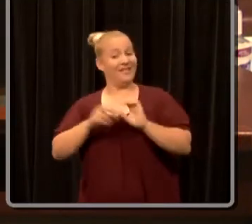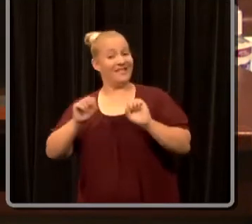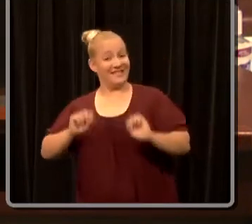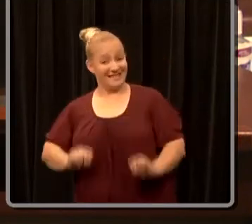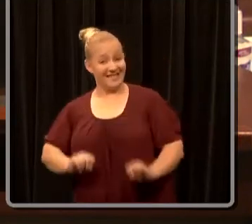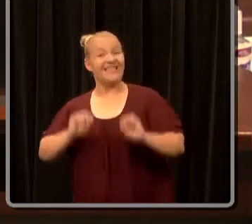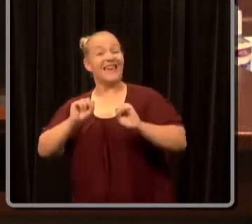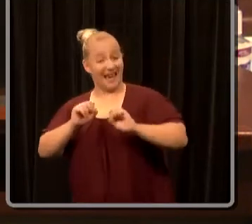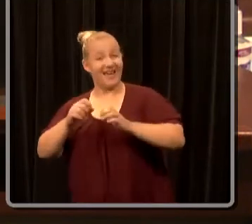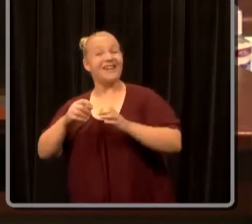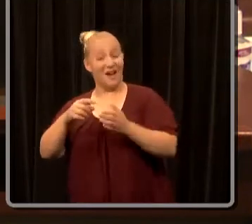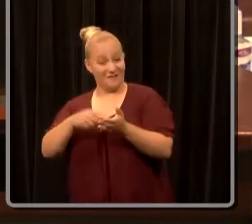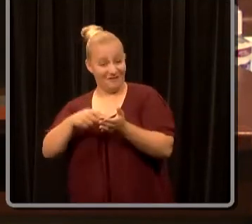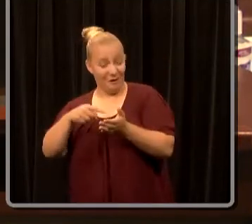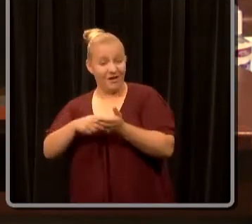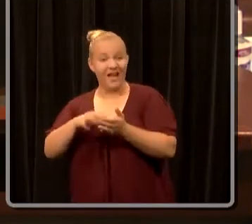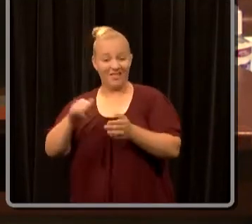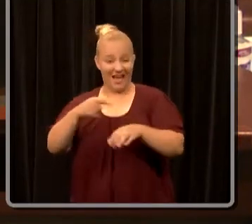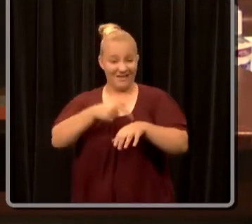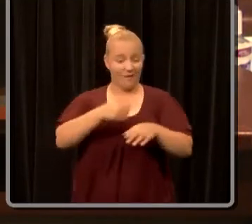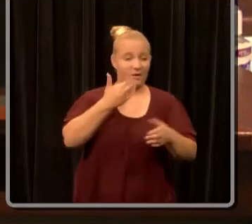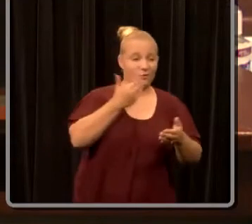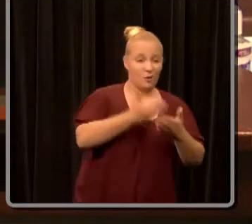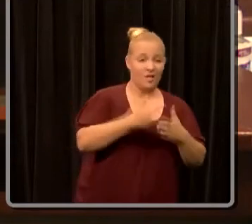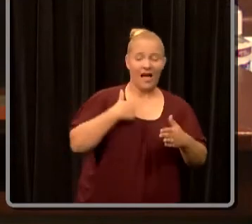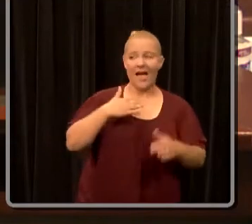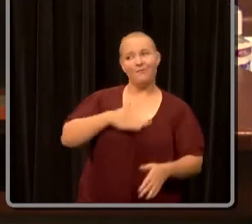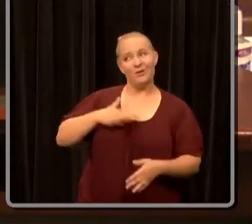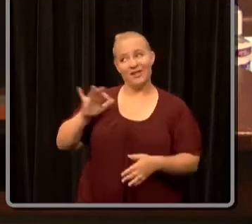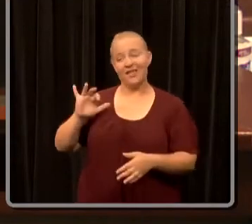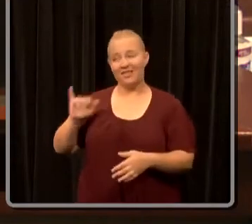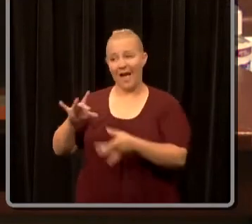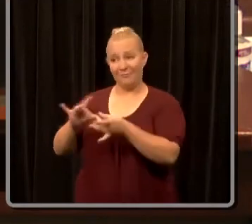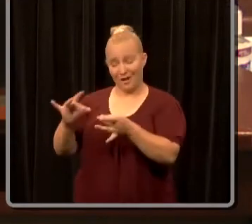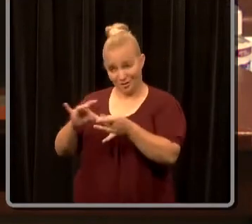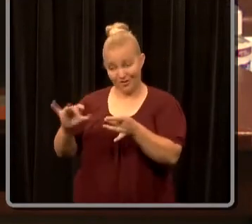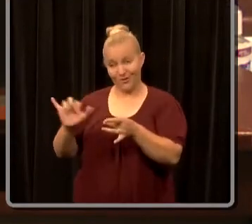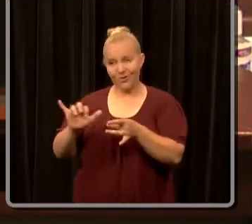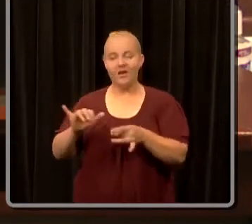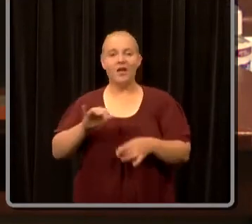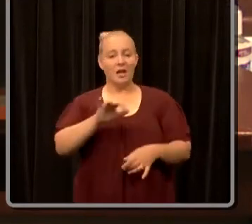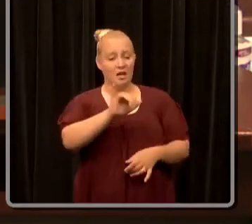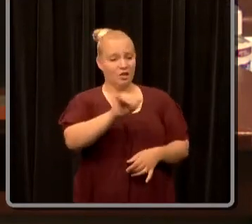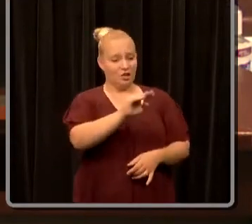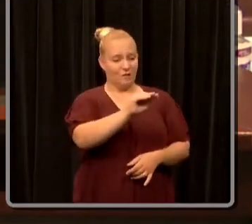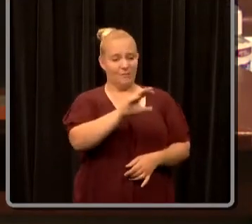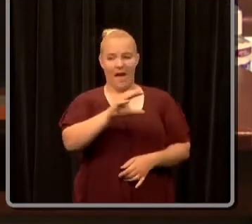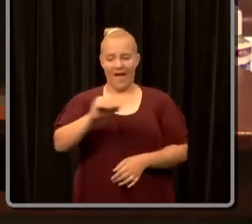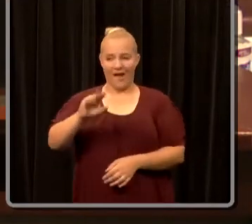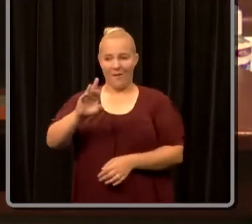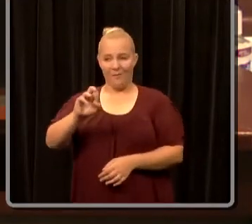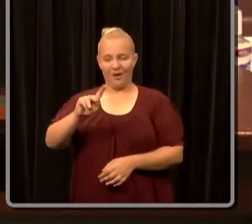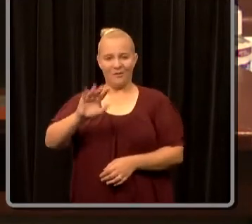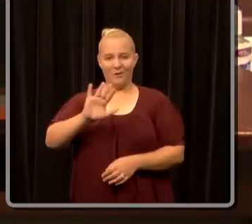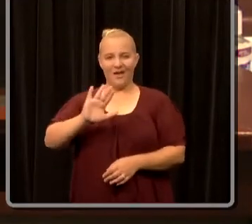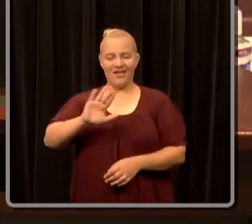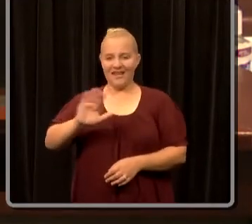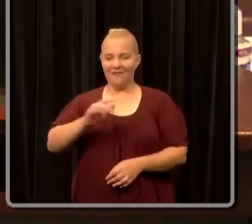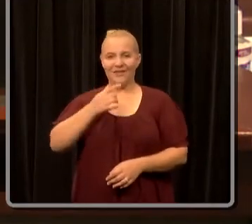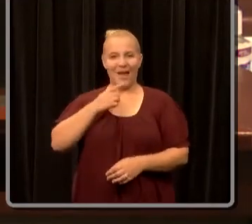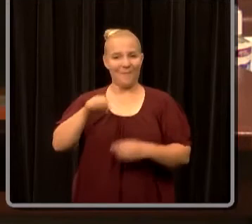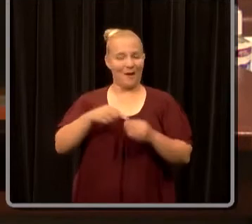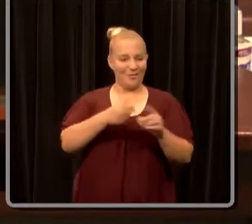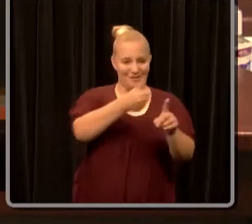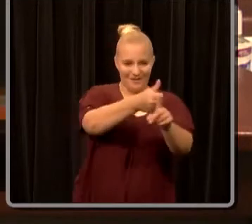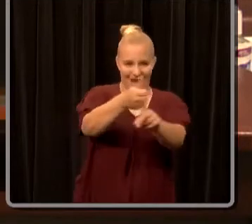the timing worked well. So I appreciate you calling that out. And the other thing, Jim and Brent would never say this about themselves, but we